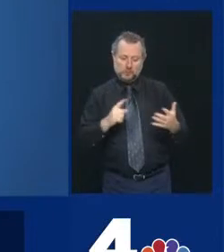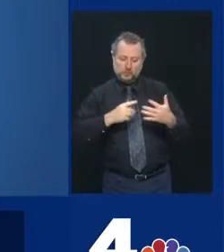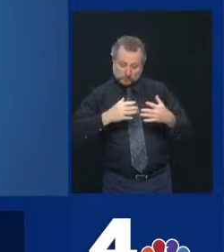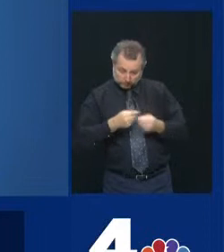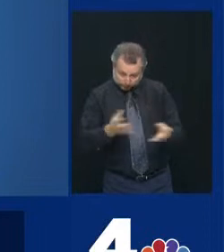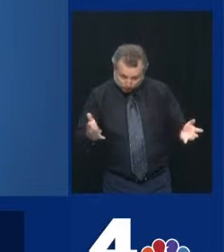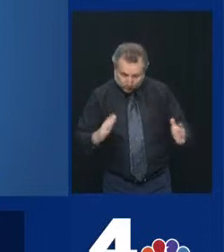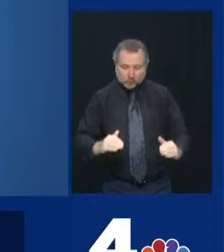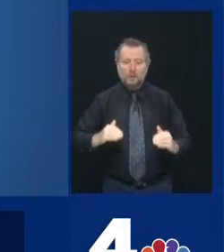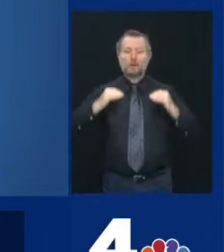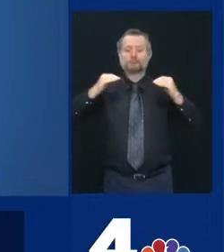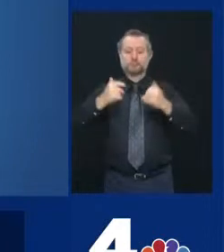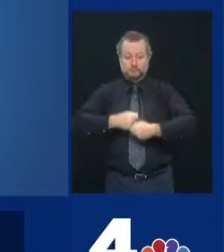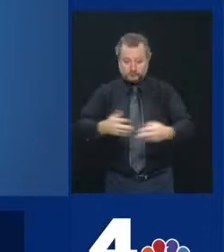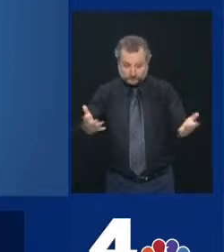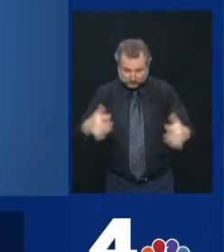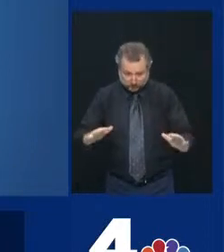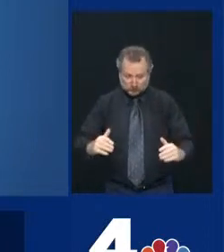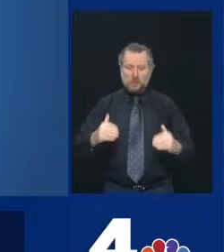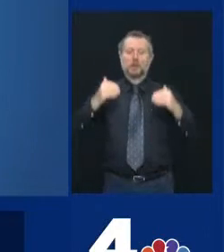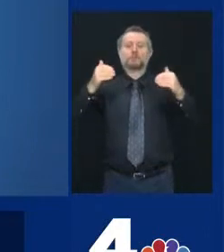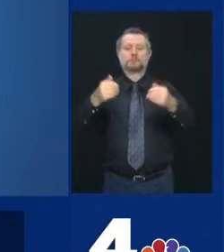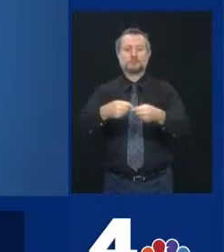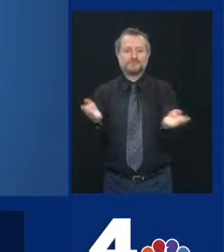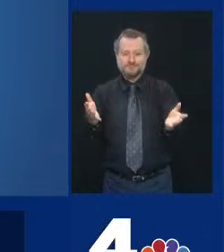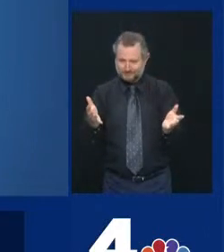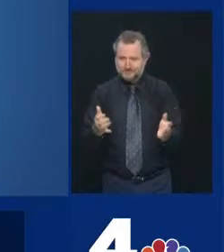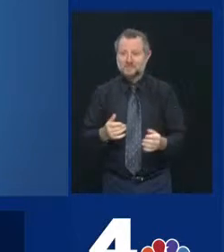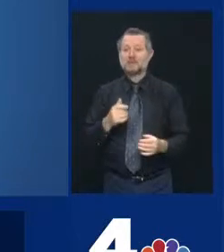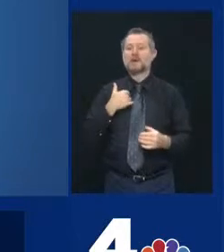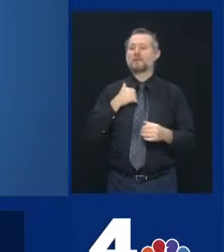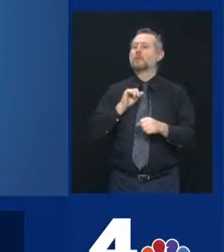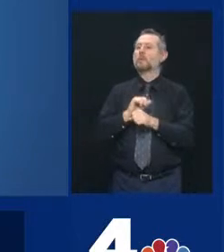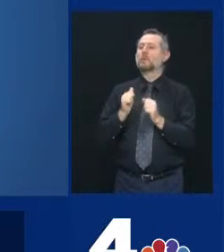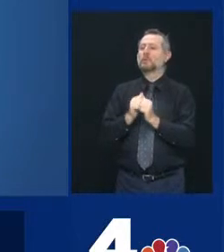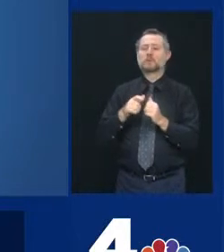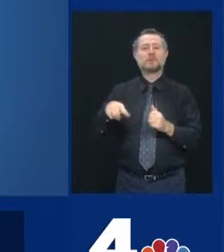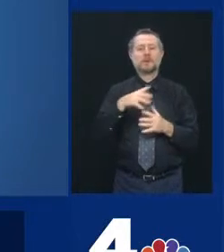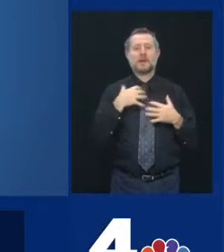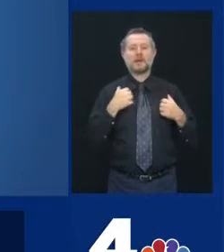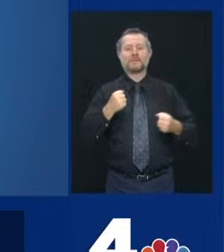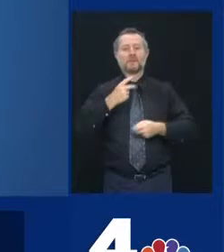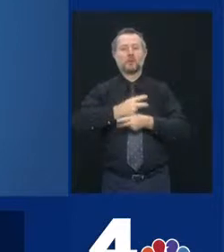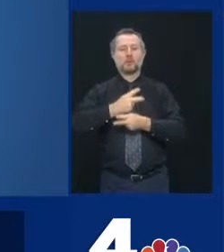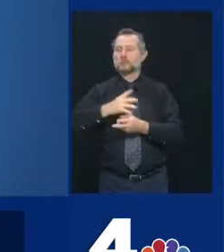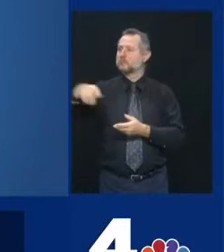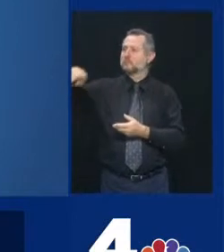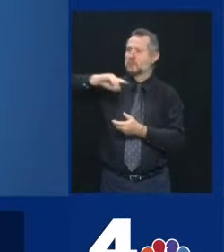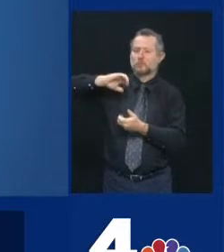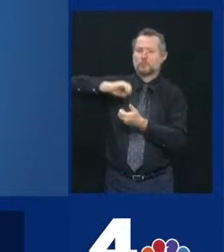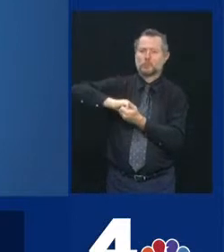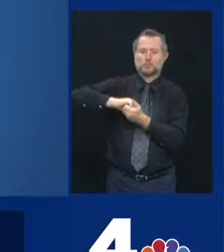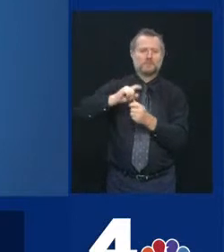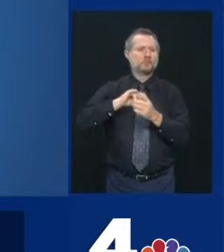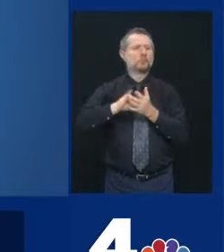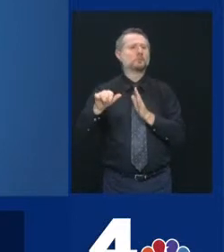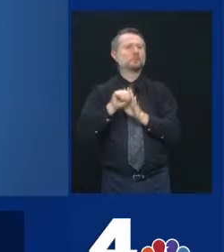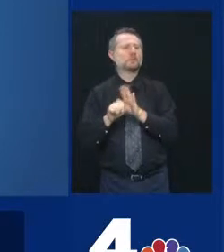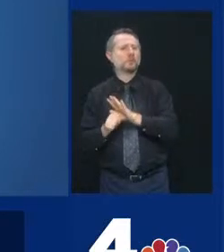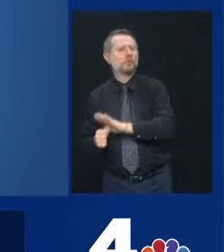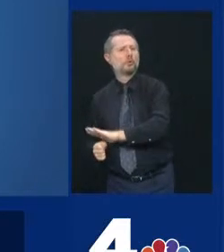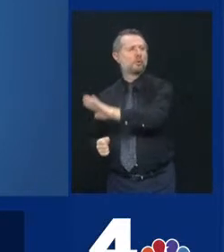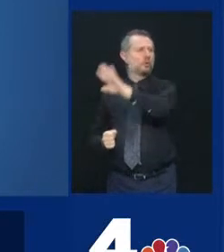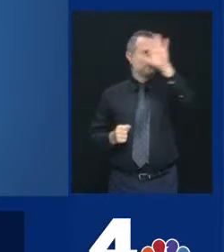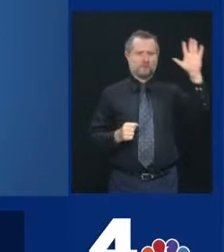the actual doses. We're working with our healthcare partners all across the state. This is going to be